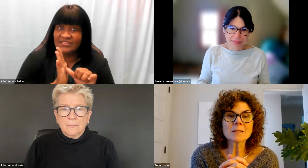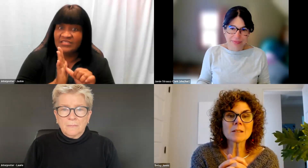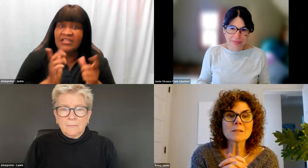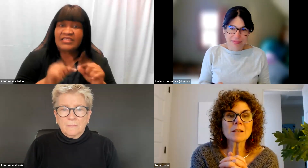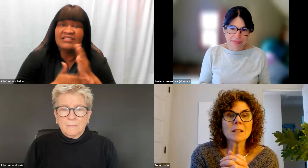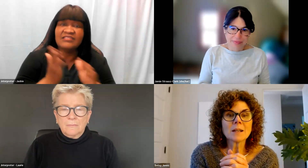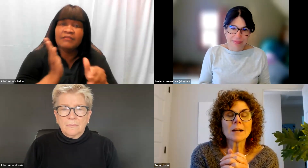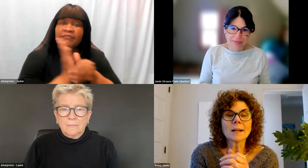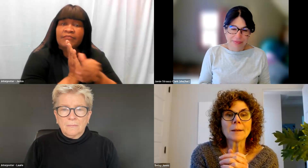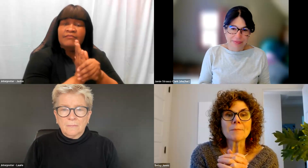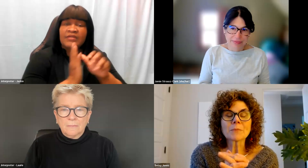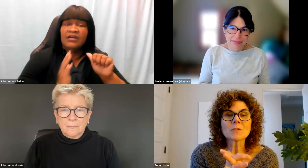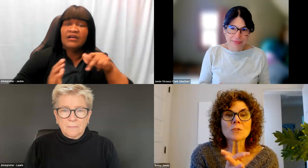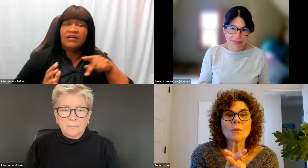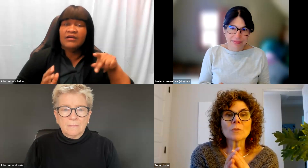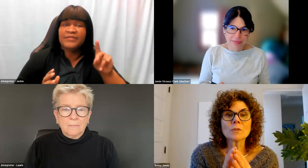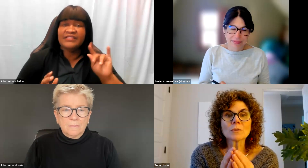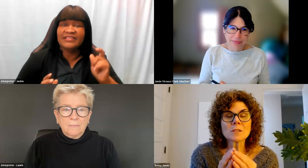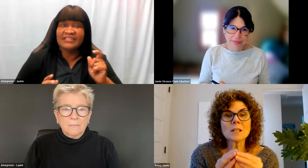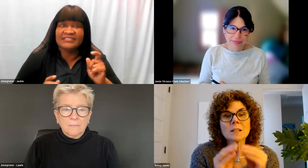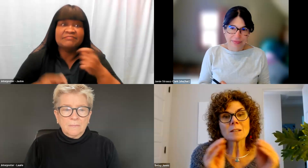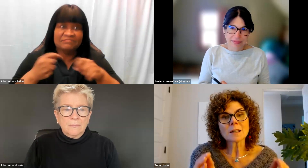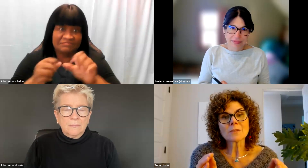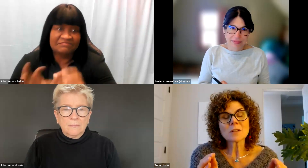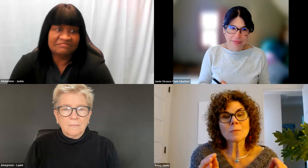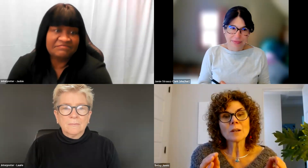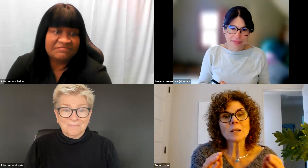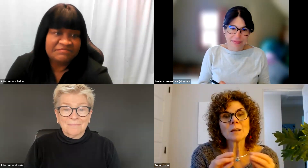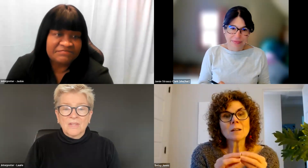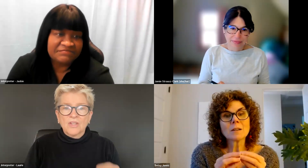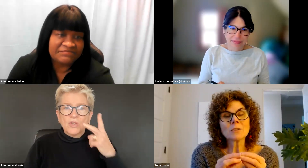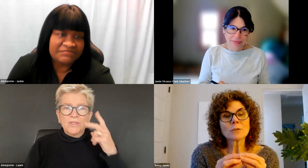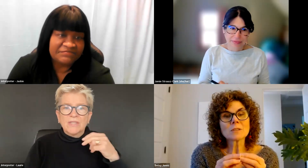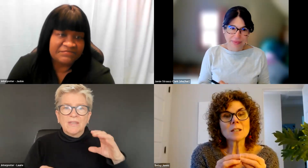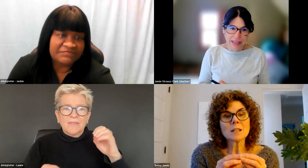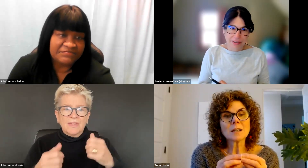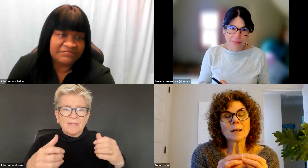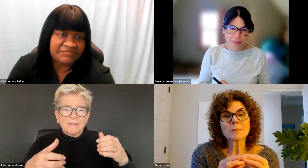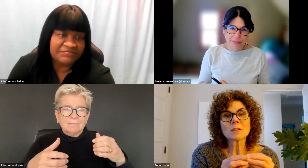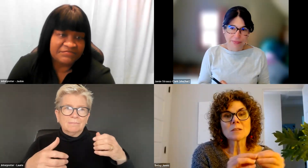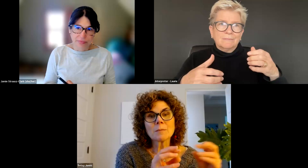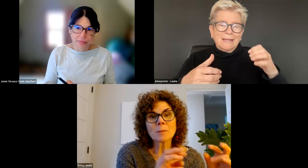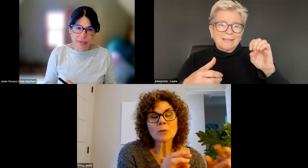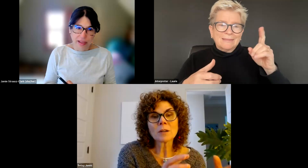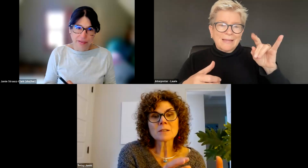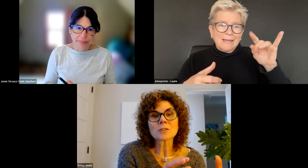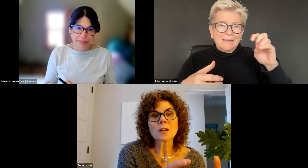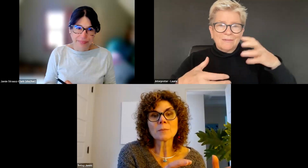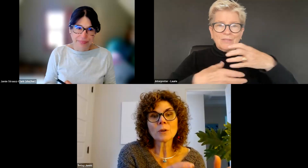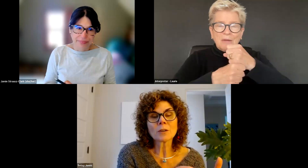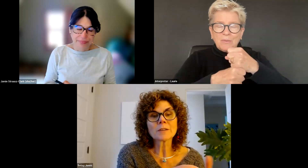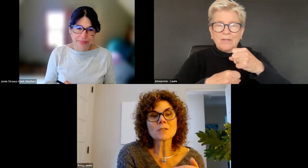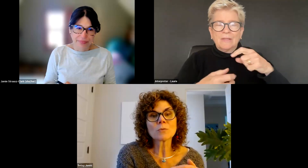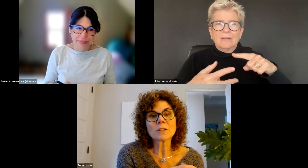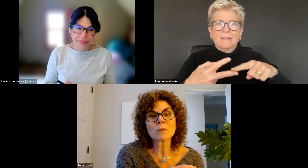appendices. So you'll see an executive summary. you'll see a section